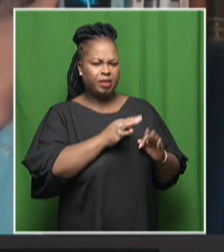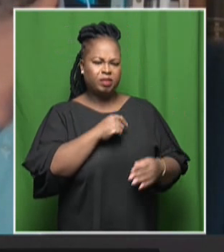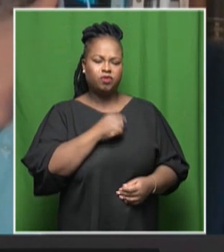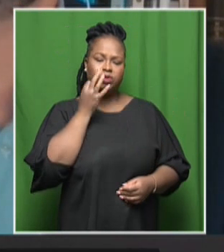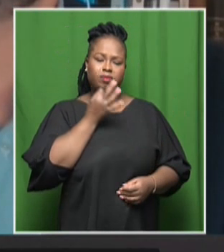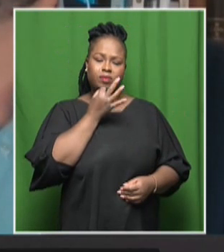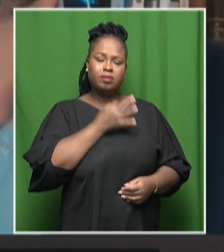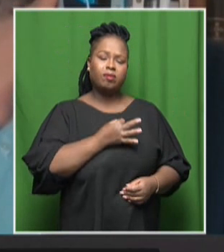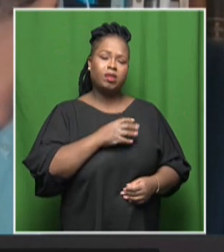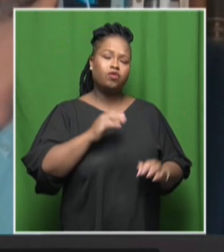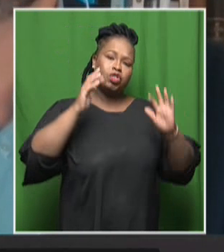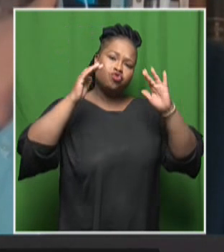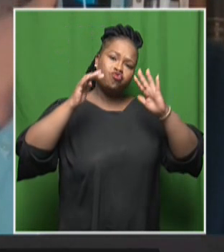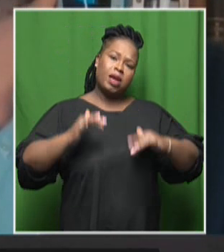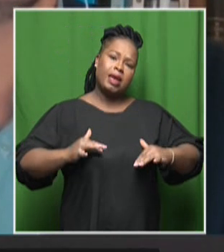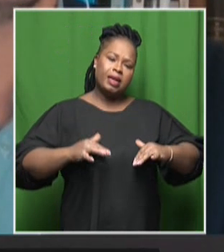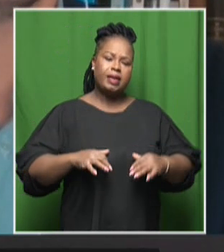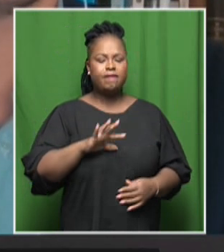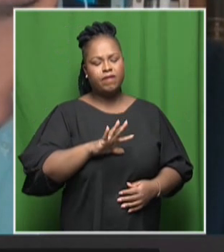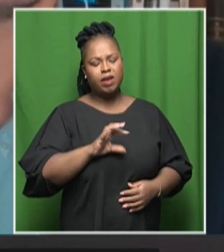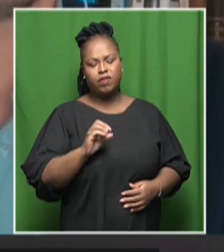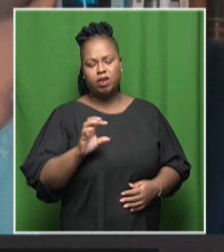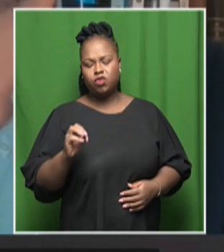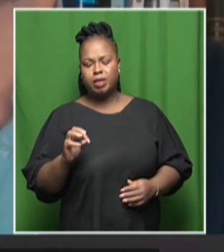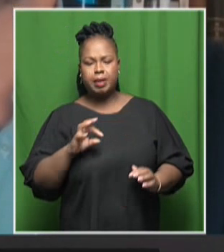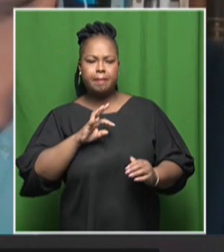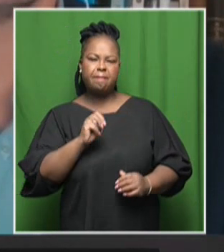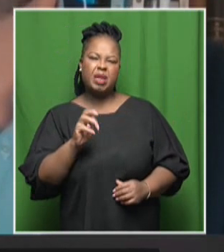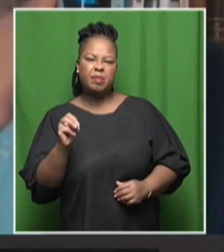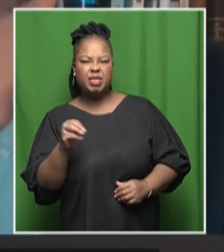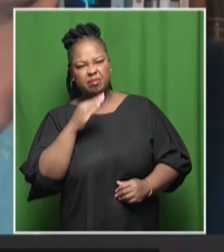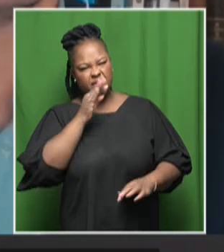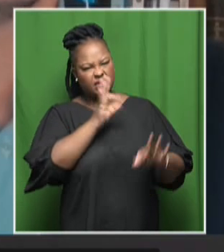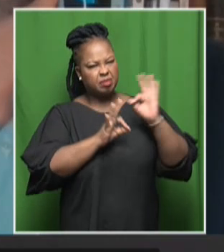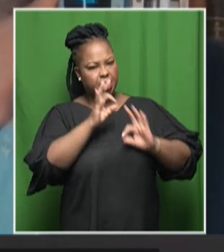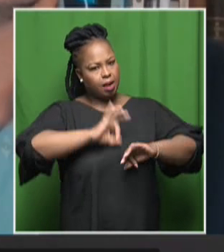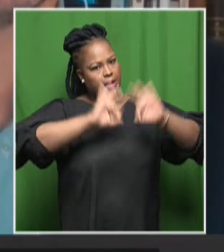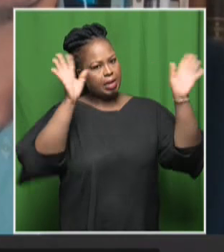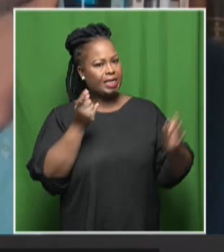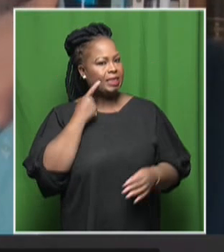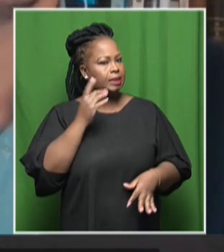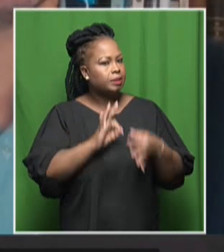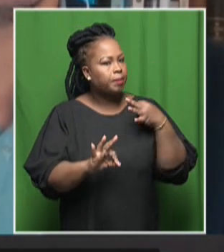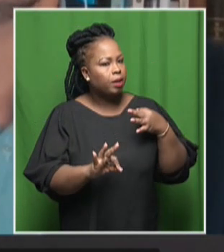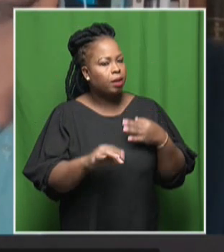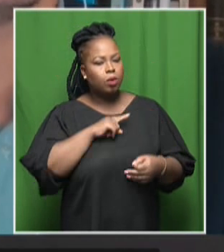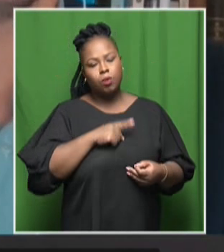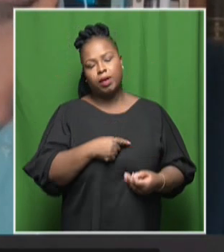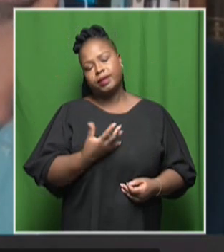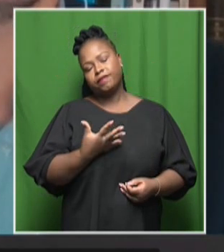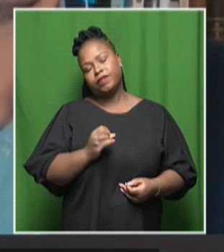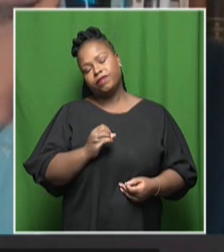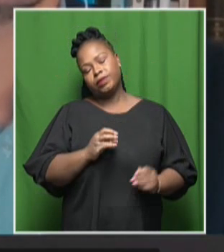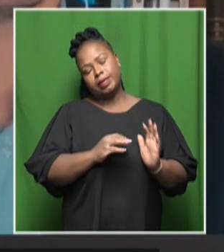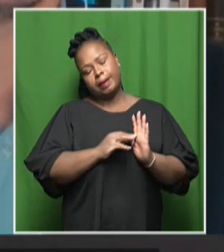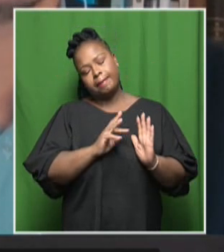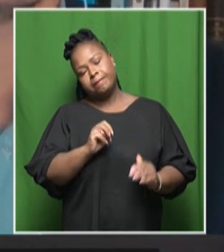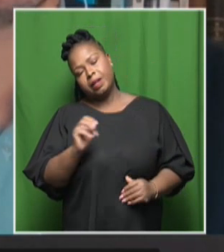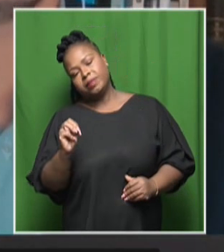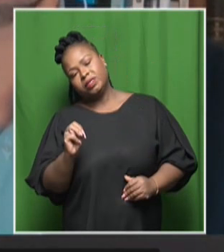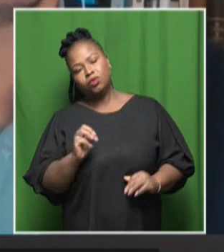500 millimeters of rain, just contextualize that for us. If we receive about 50 millimeters